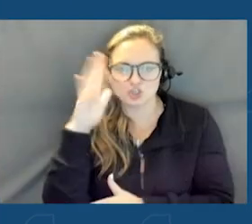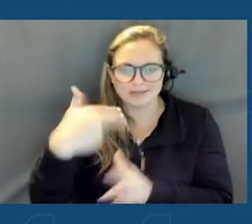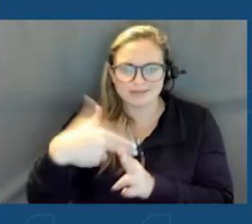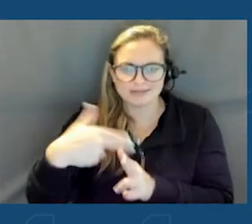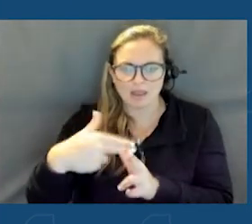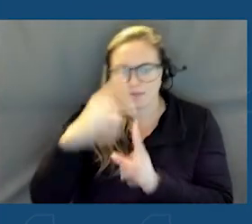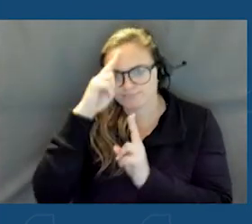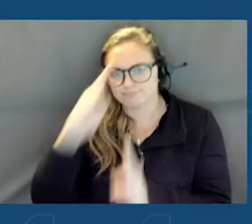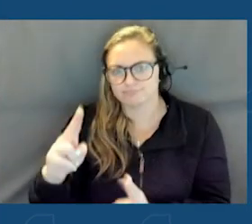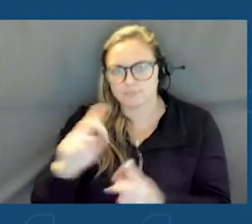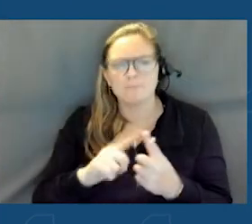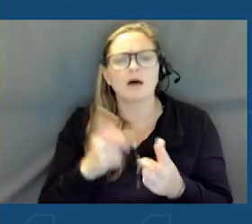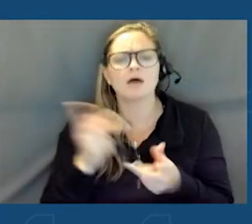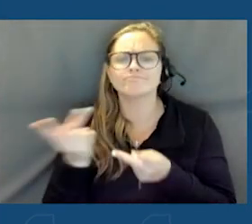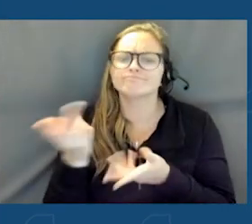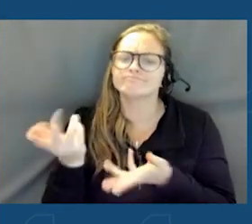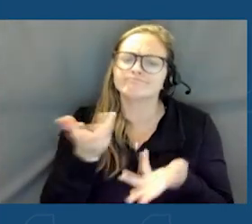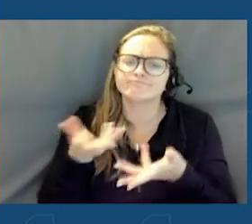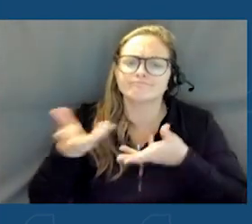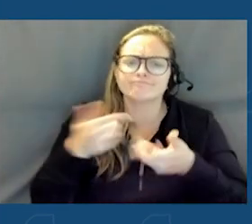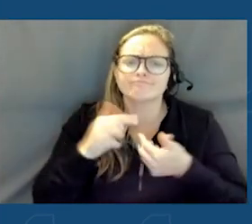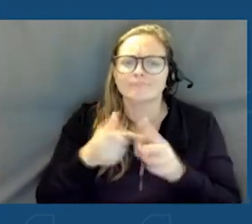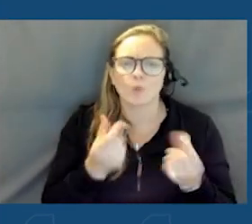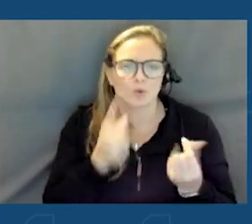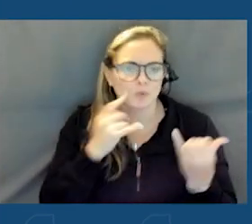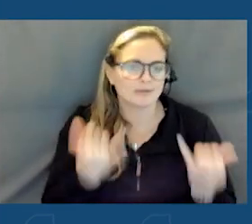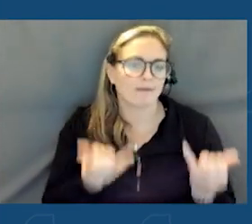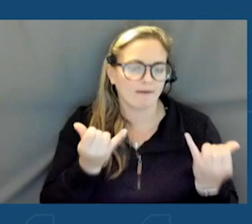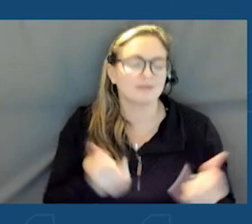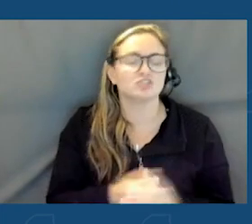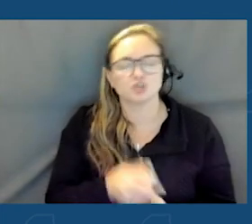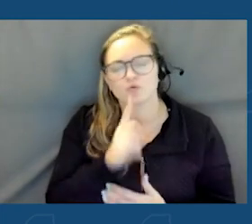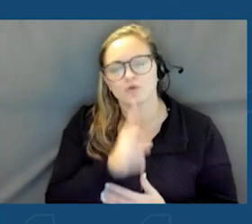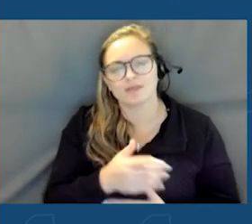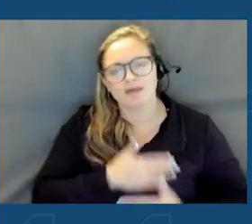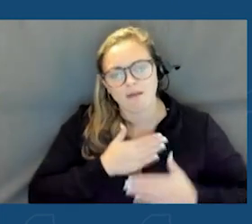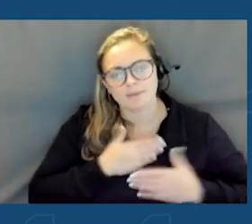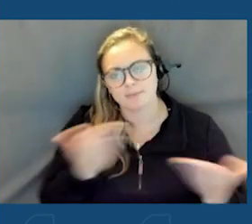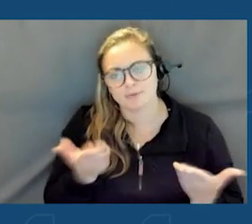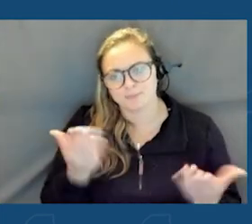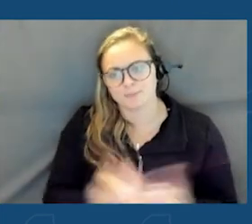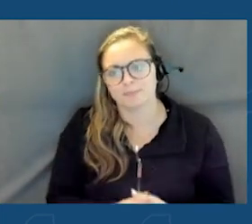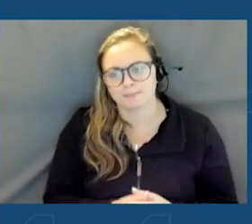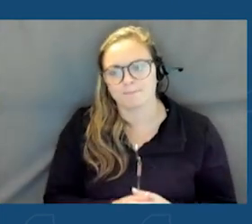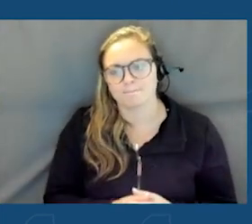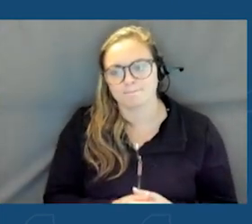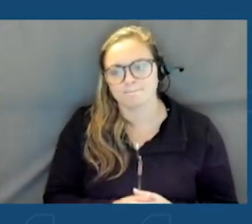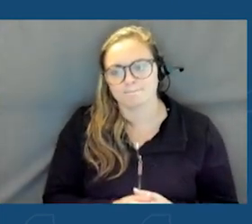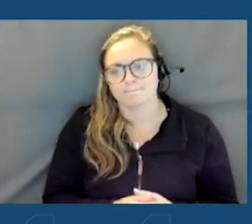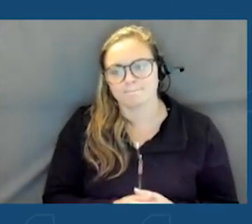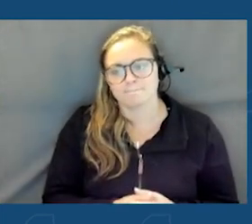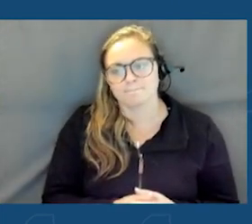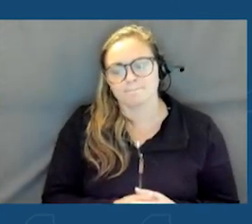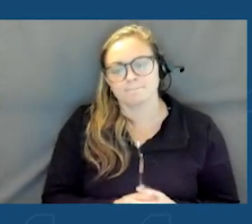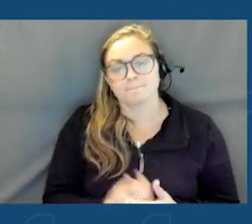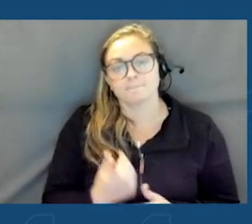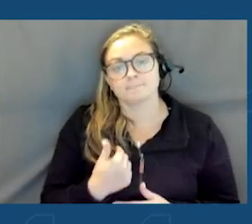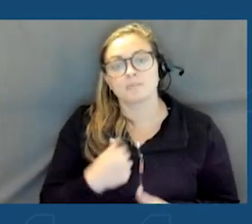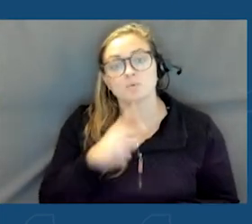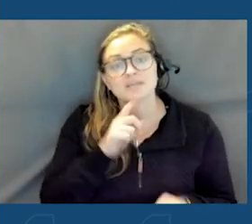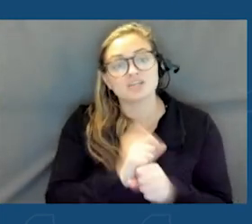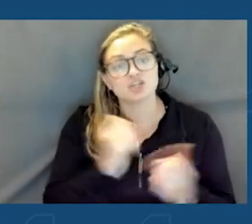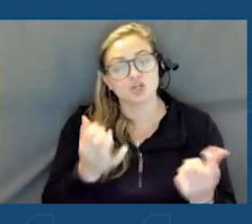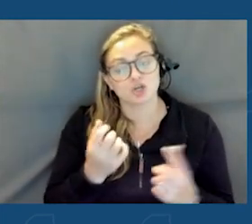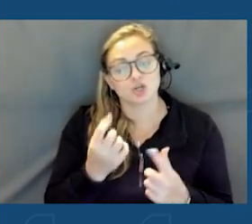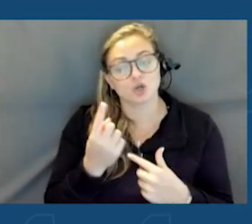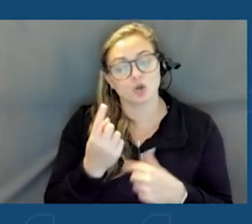we got into the conversation about what I'd be doing here today. So really happy to be here. You know, I was actually here exactly 1 year